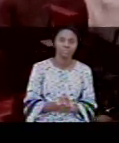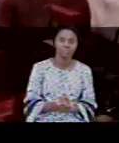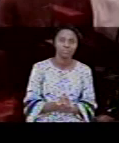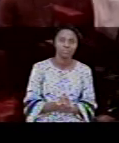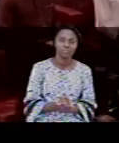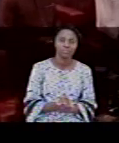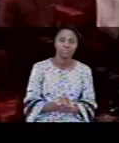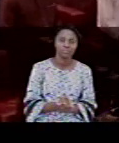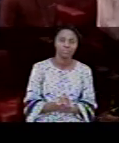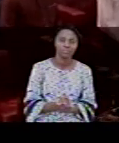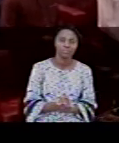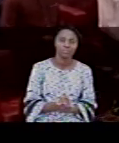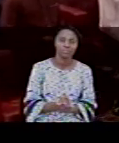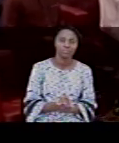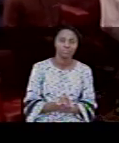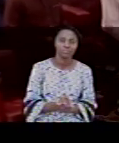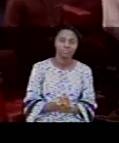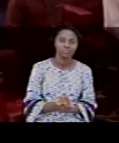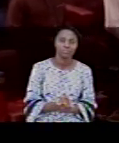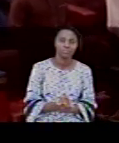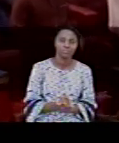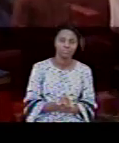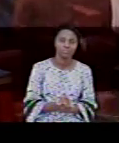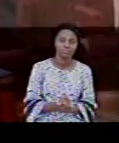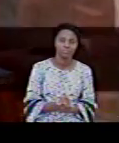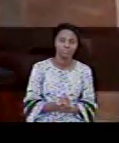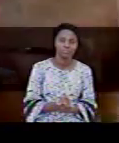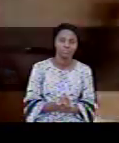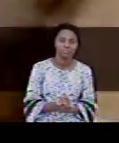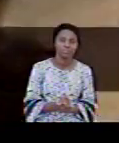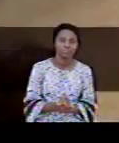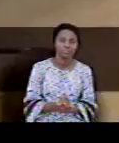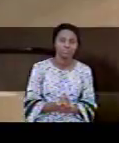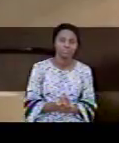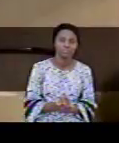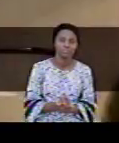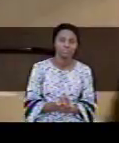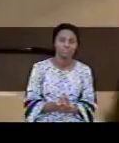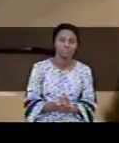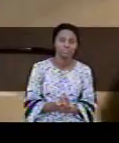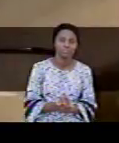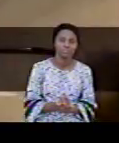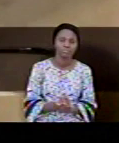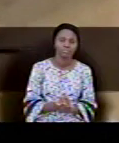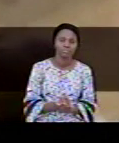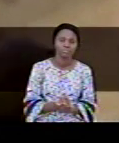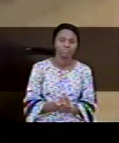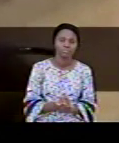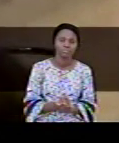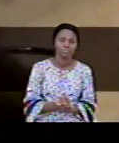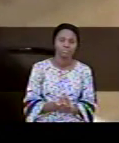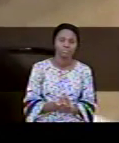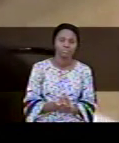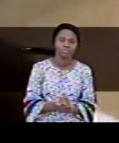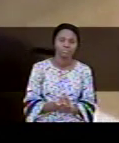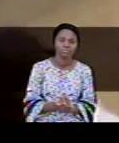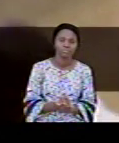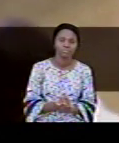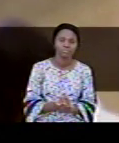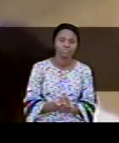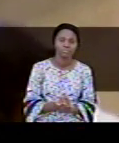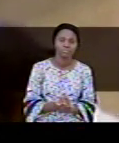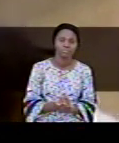who lovingly guide my footsteps and giveth me songs in the night. I know there is a crown that